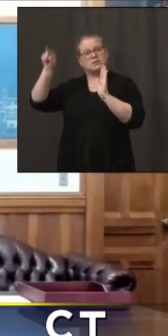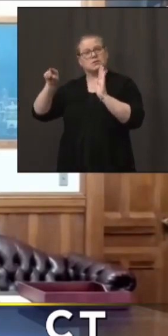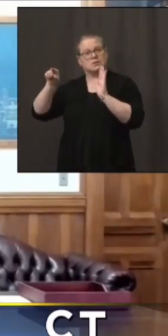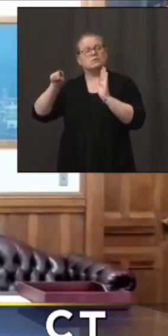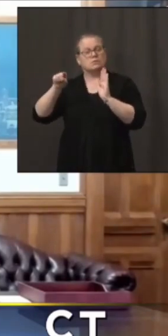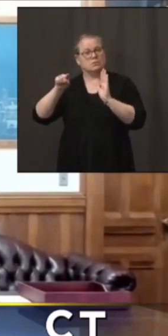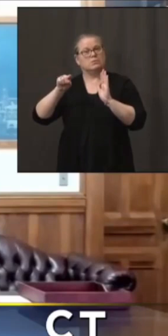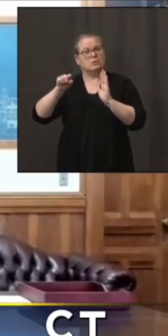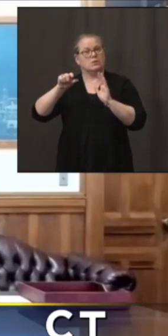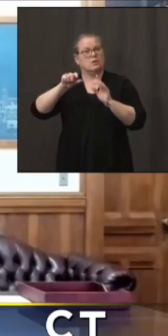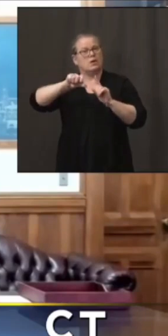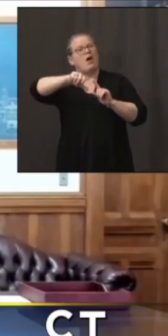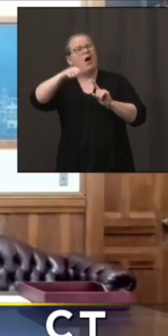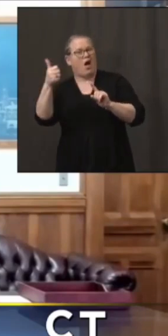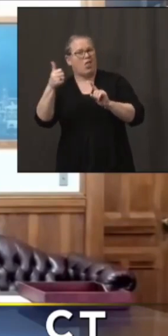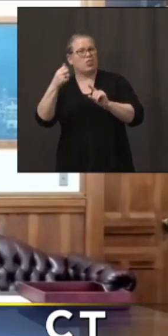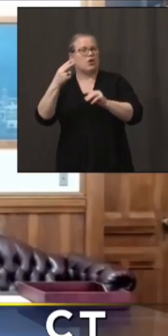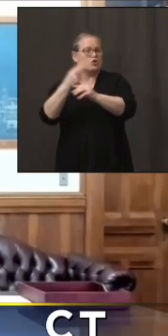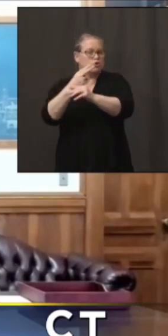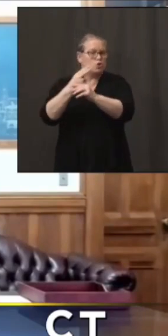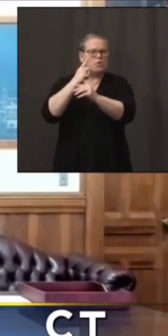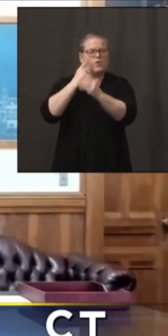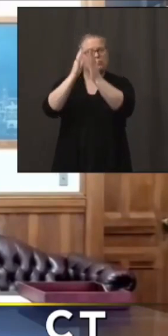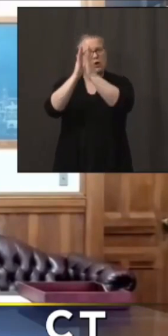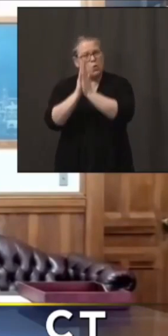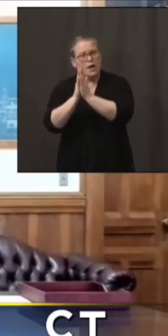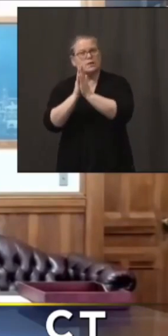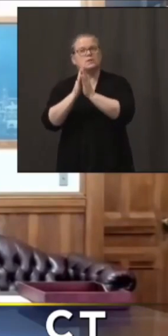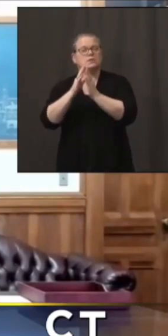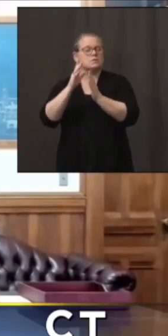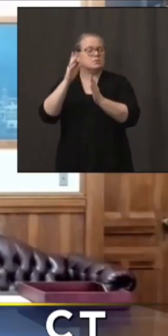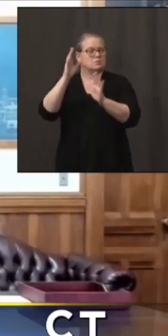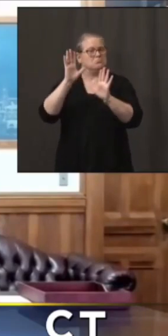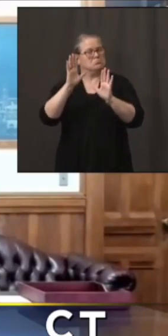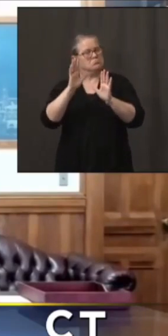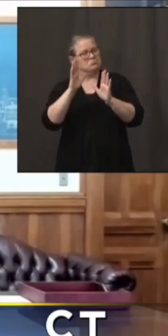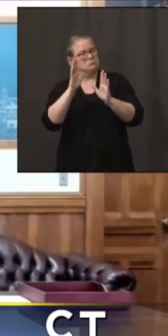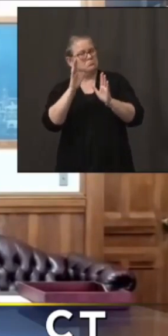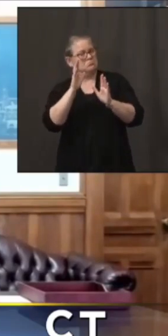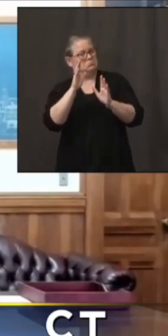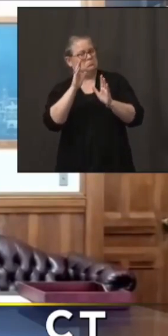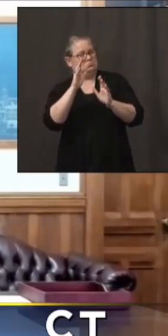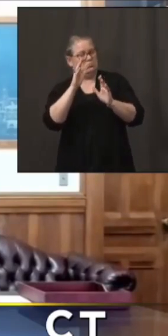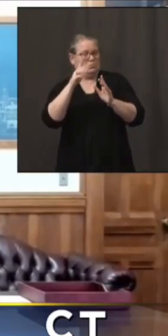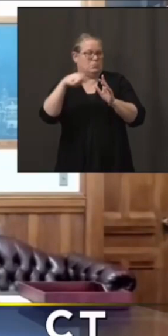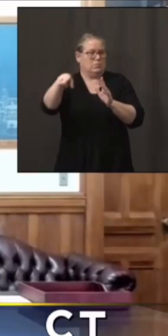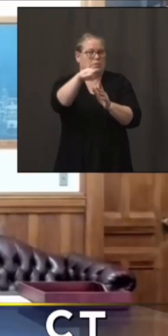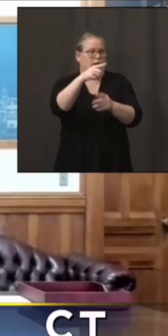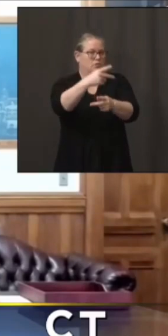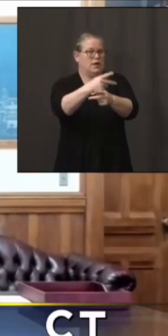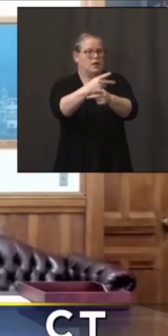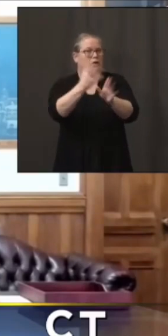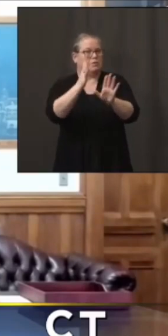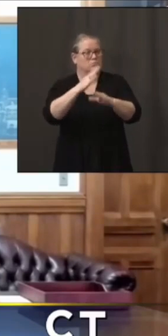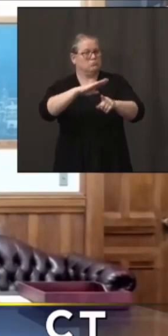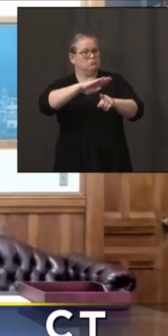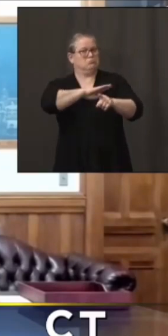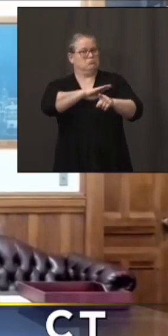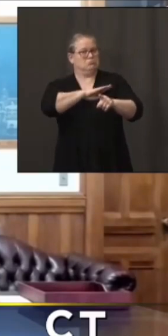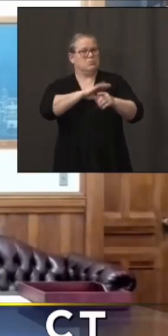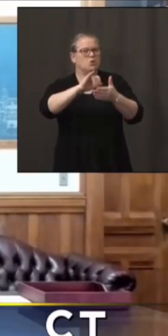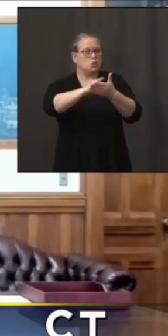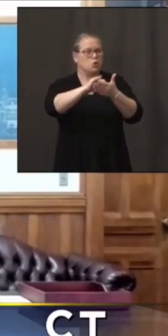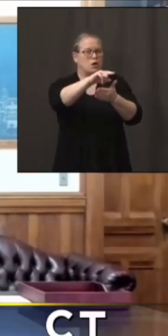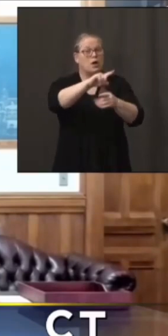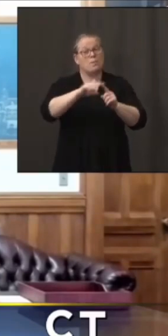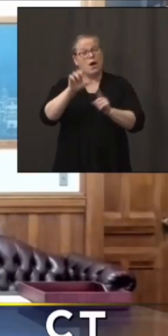applications for specific requests that they were able to take on, particularly New York. But Connecticut and the Connecticut team of the National Guard